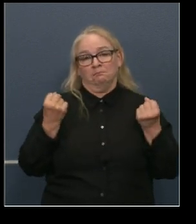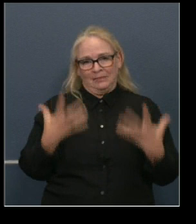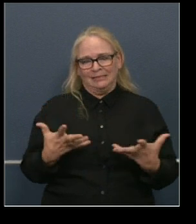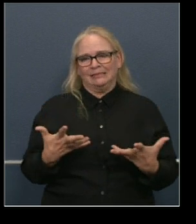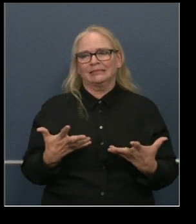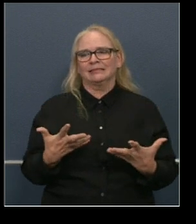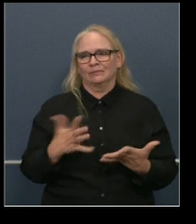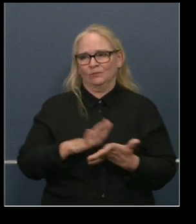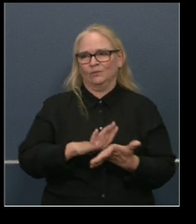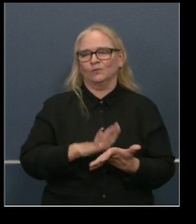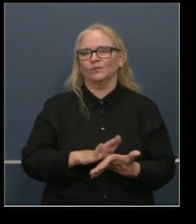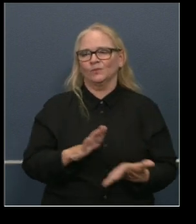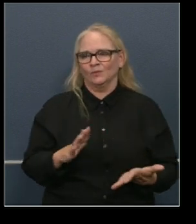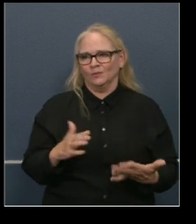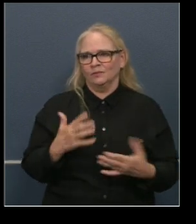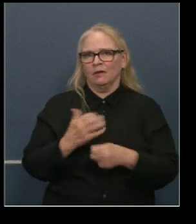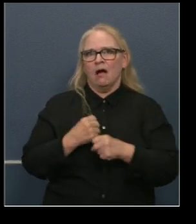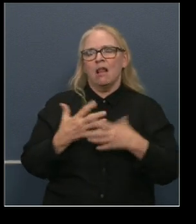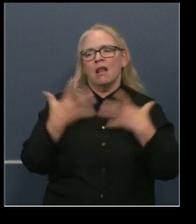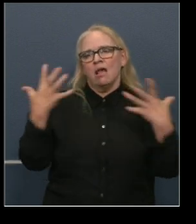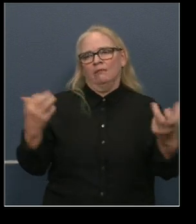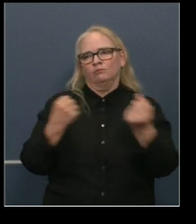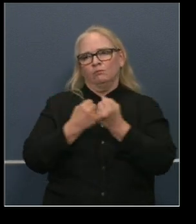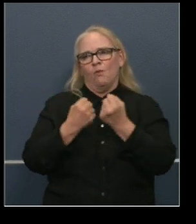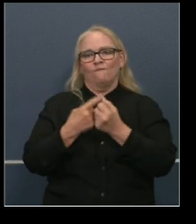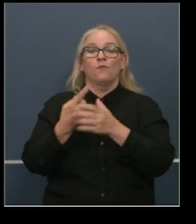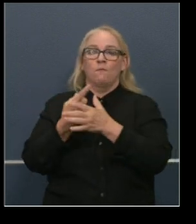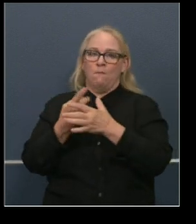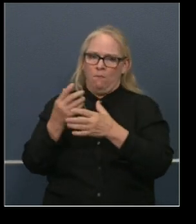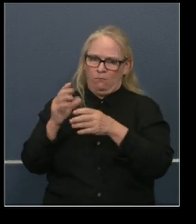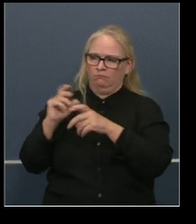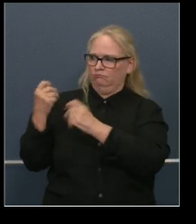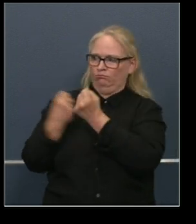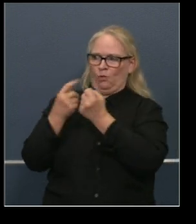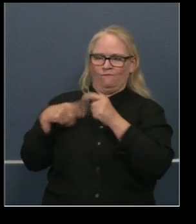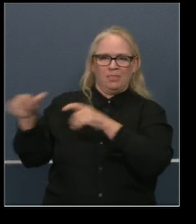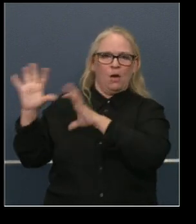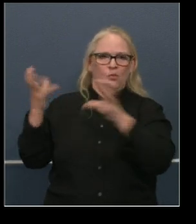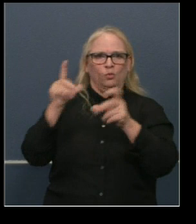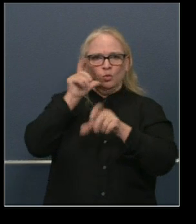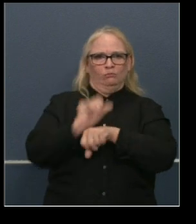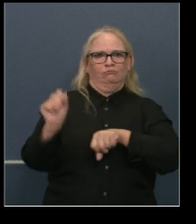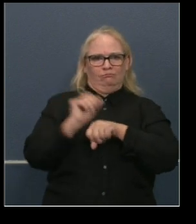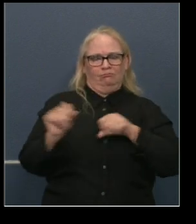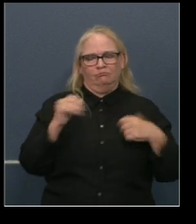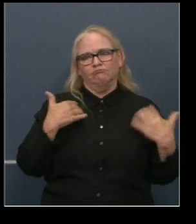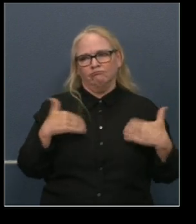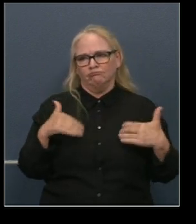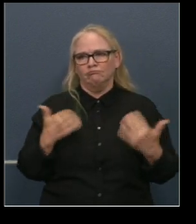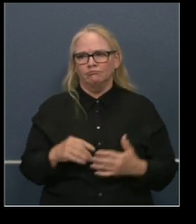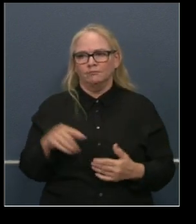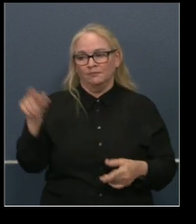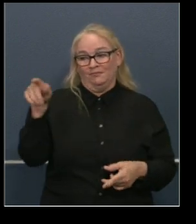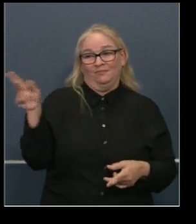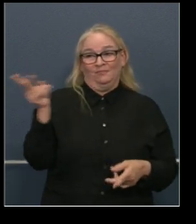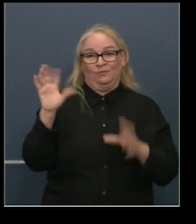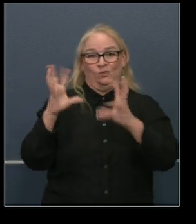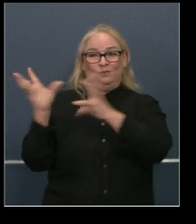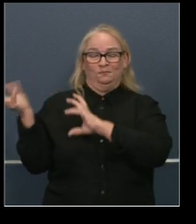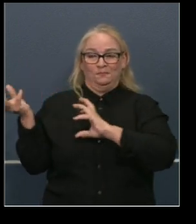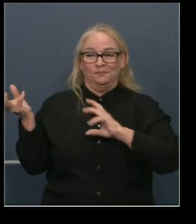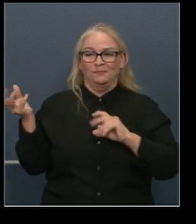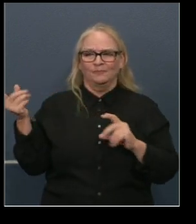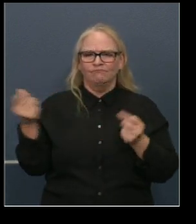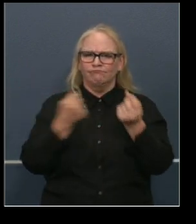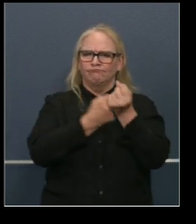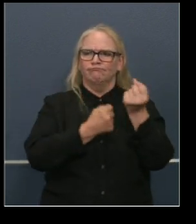the state level. And they also then are in touch at the county level with county public health providers